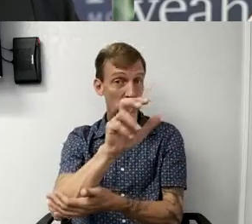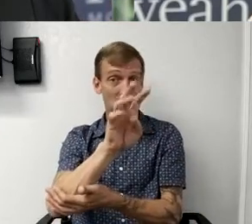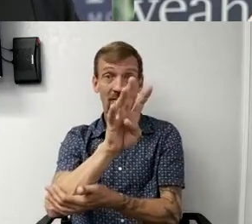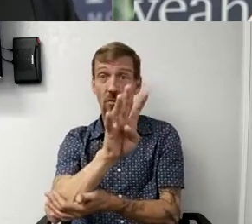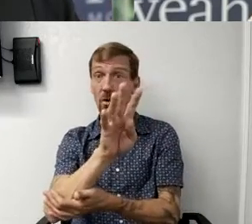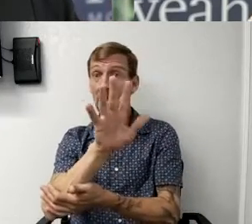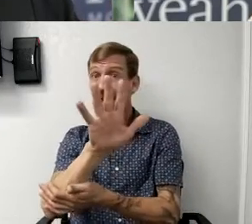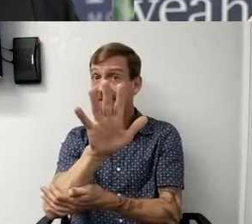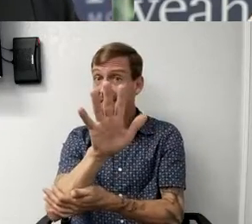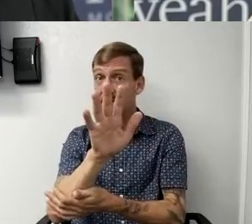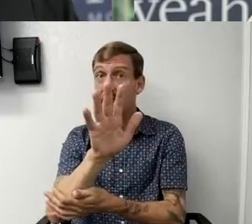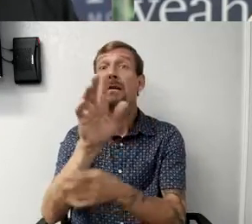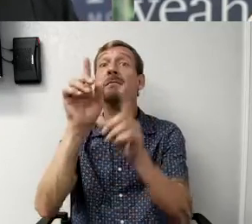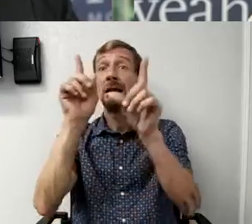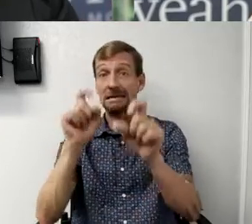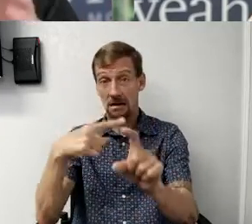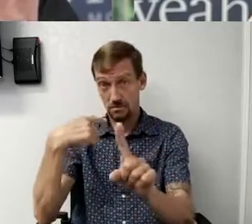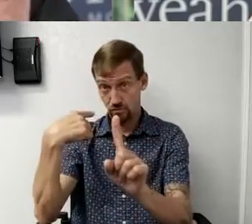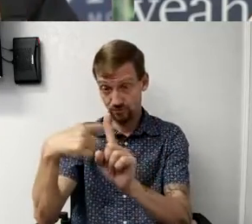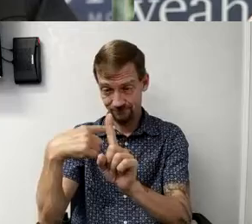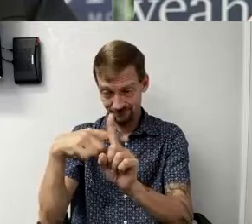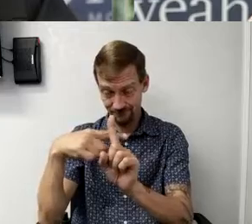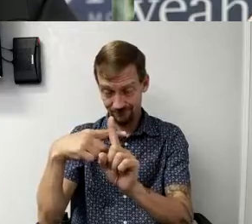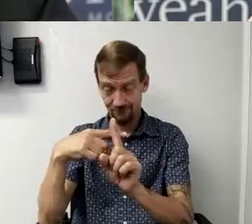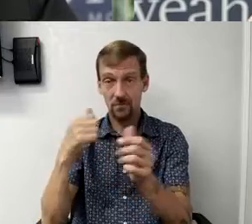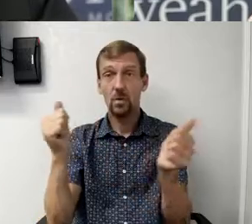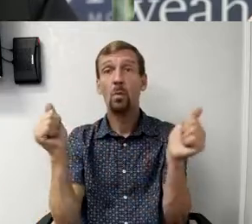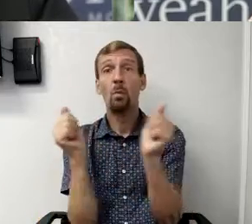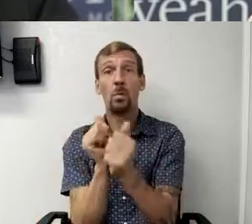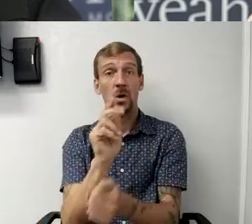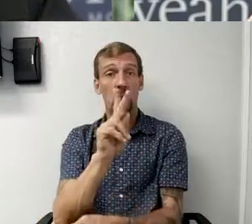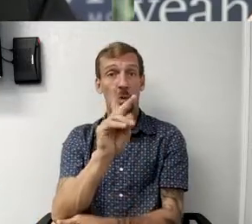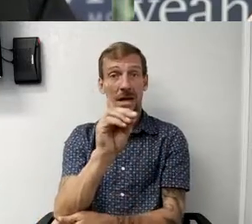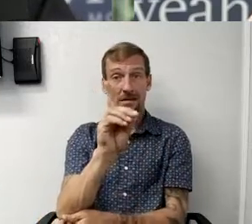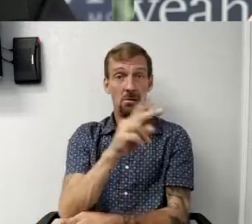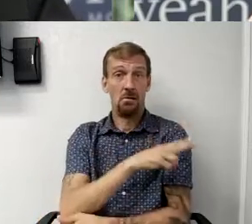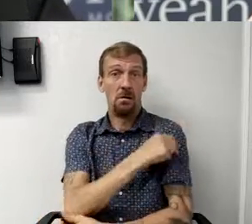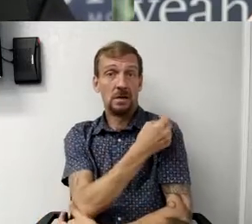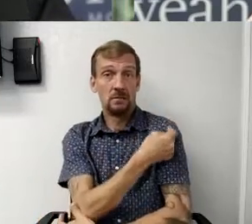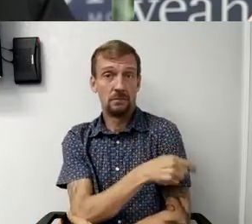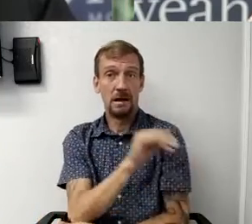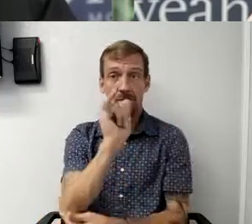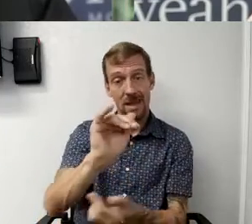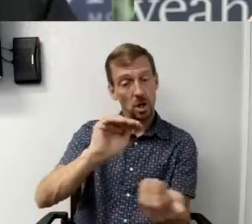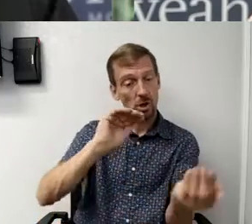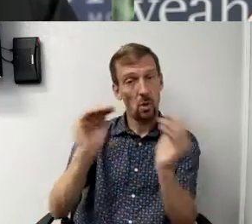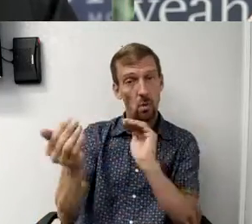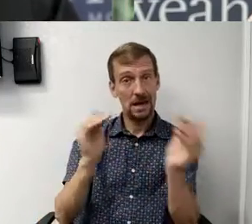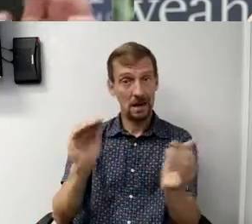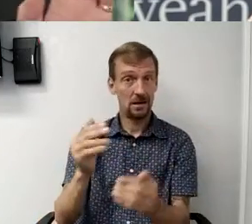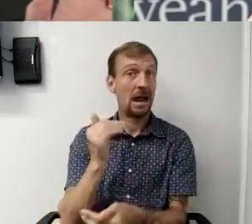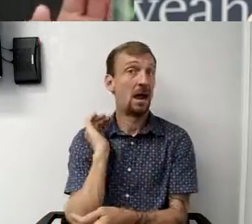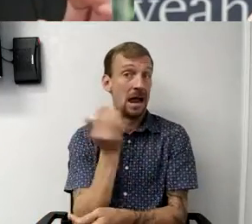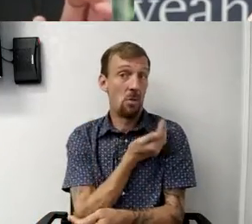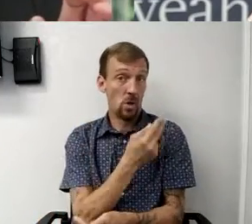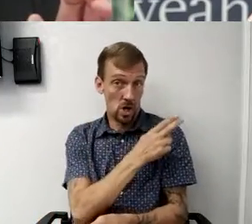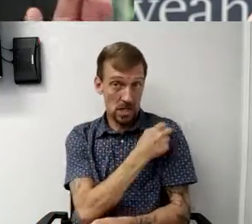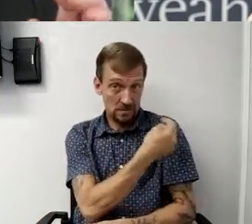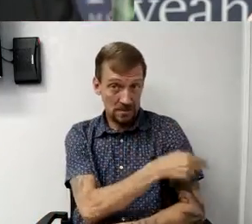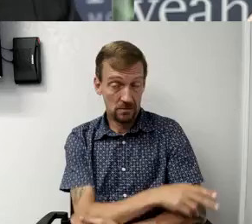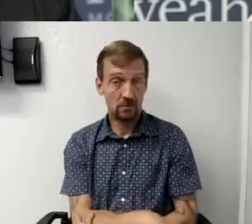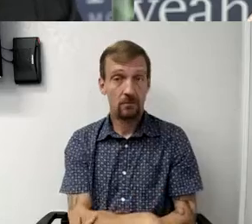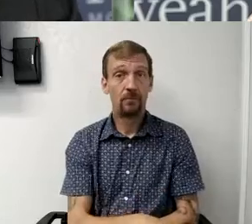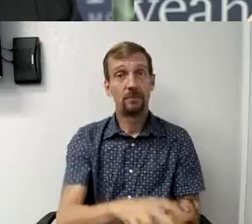3,345 patients test positive for COVID through Kaweah Delta. Again, this is just comparing Kaweah to Kaweah. We've